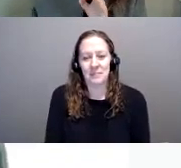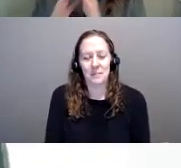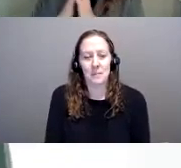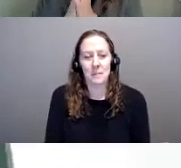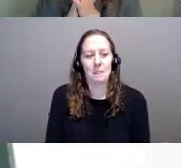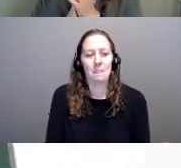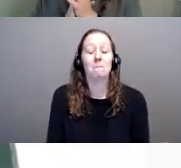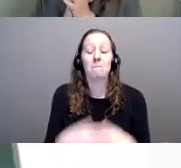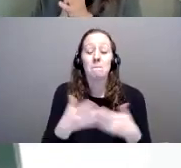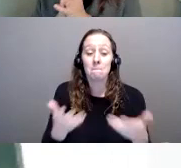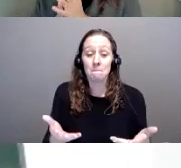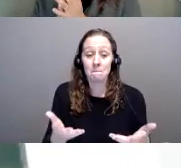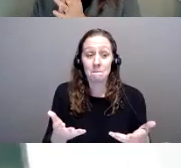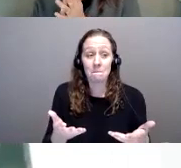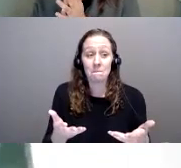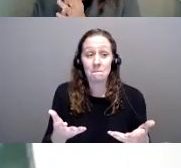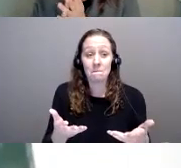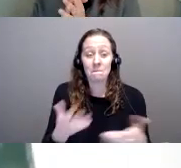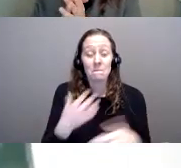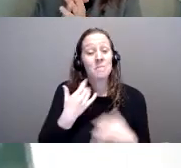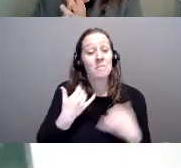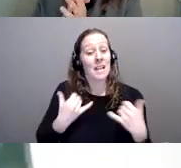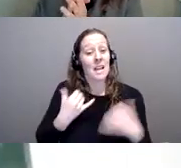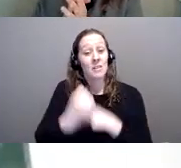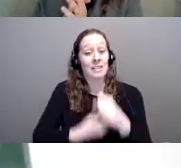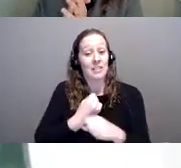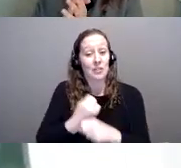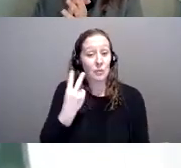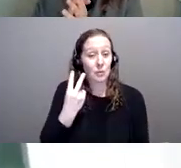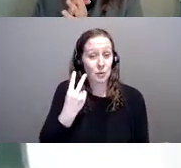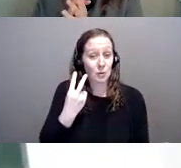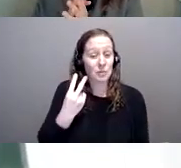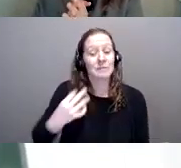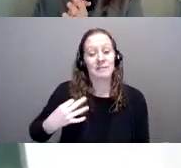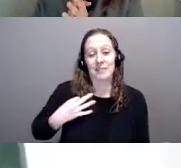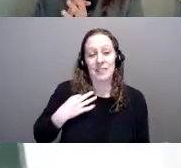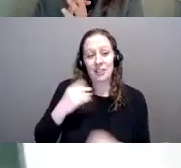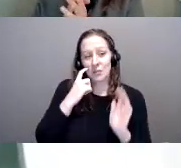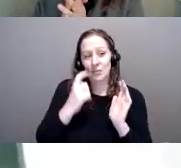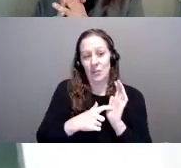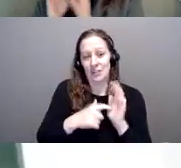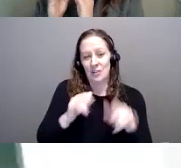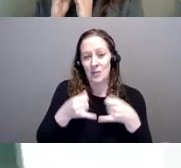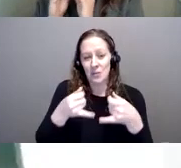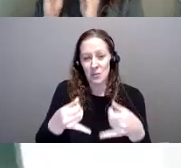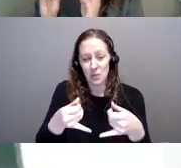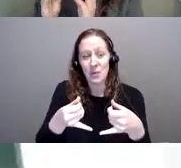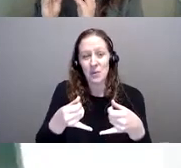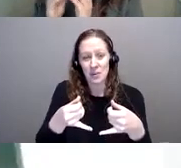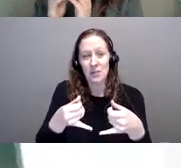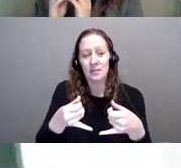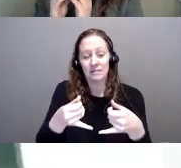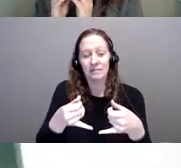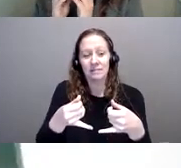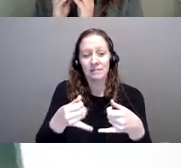Okay, so this is year 2 of our Volunteer Recognition Awards. This is a